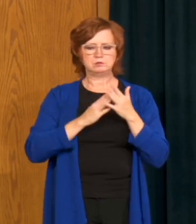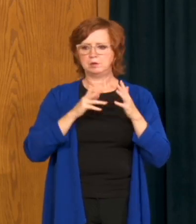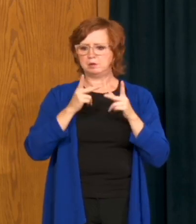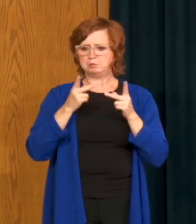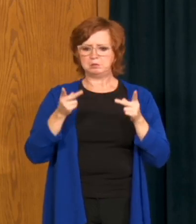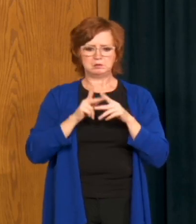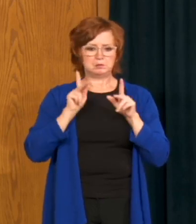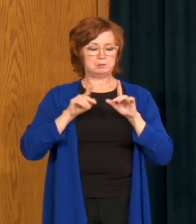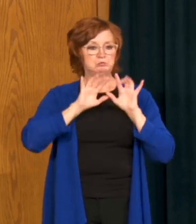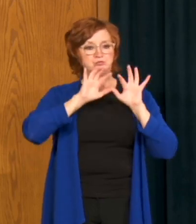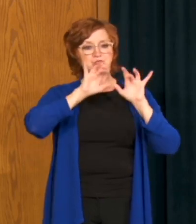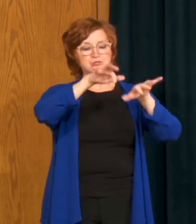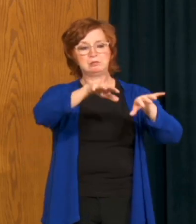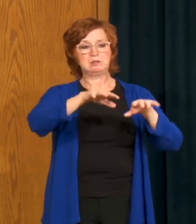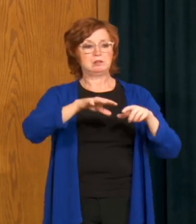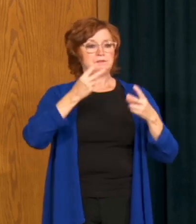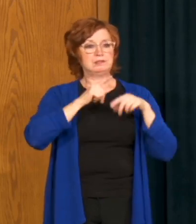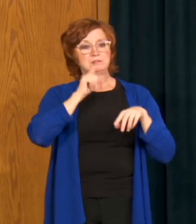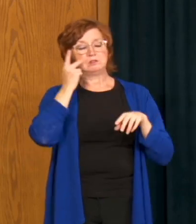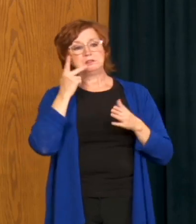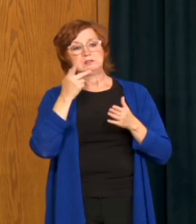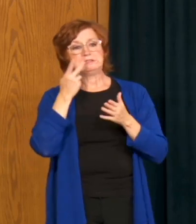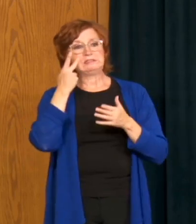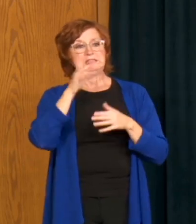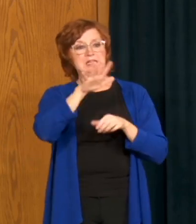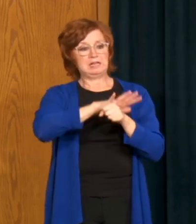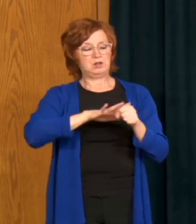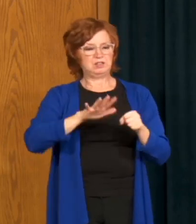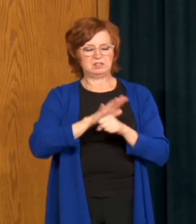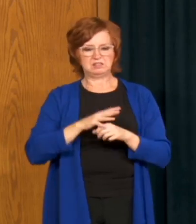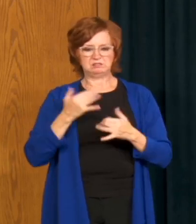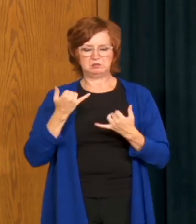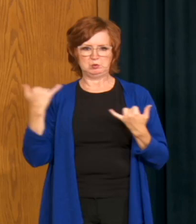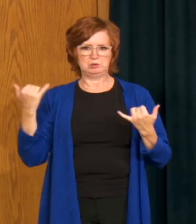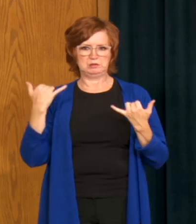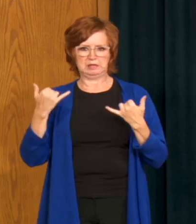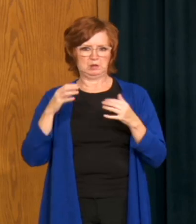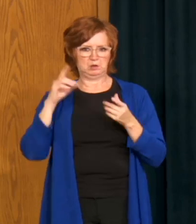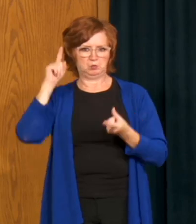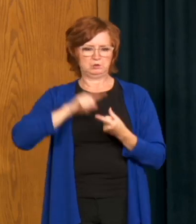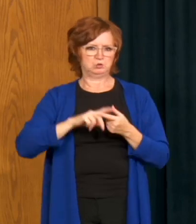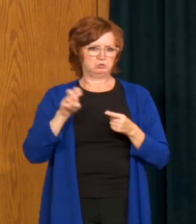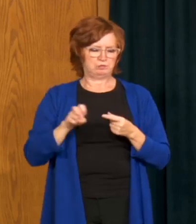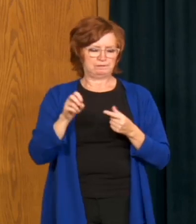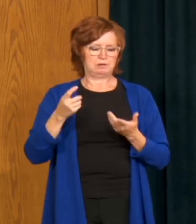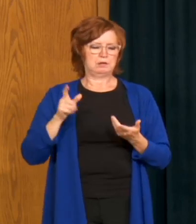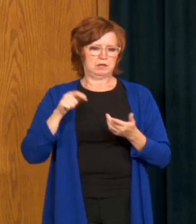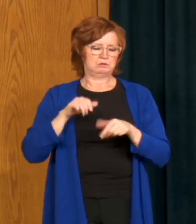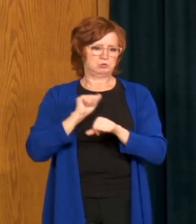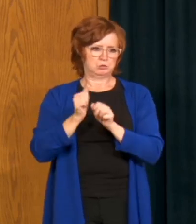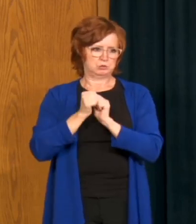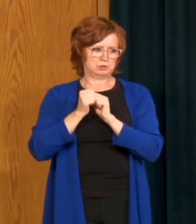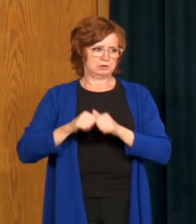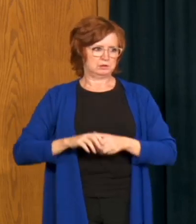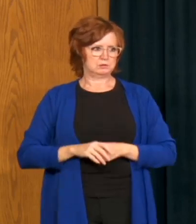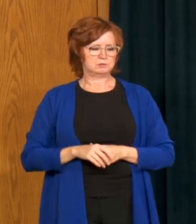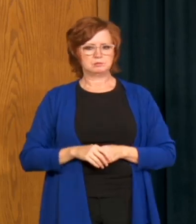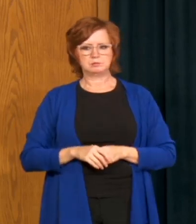continue to look at and to work on with the leaders in that industry. We'll obviously have